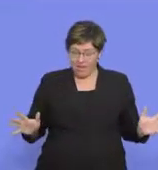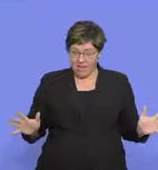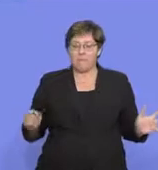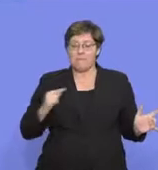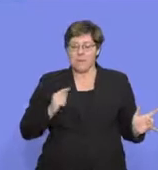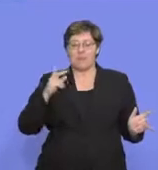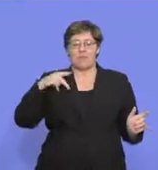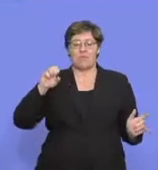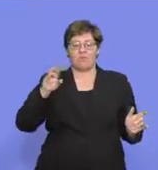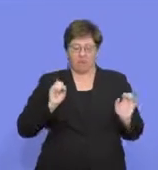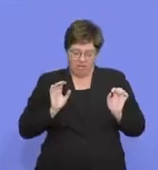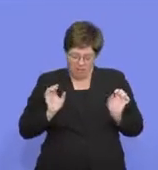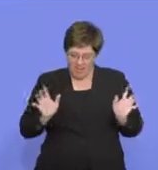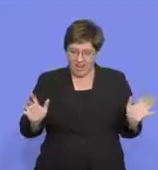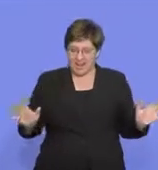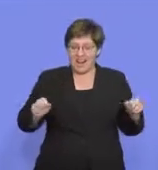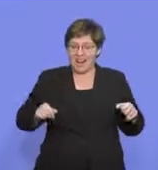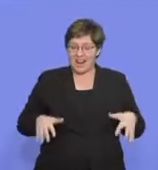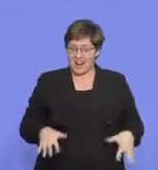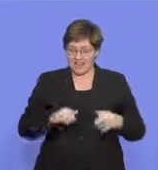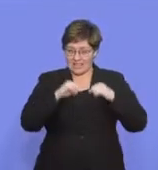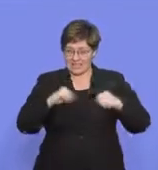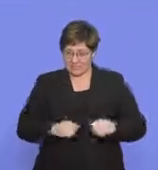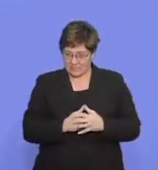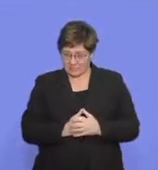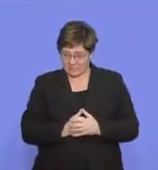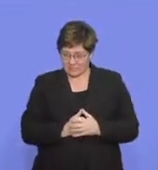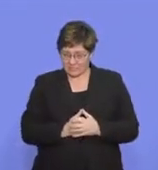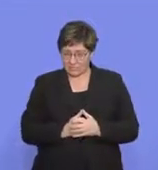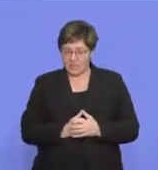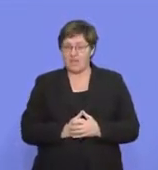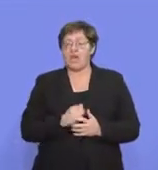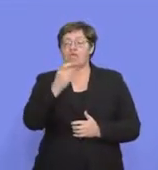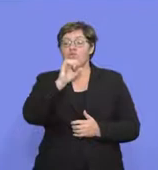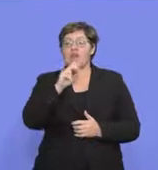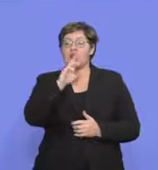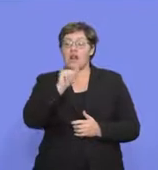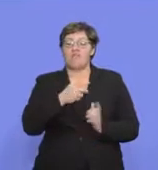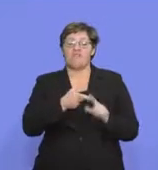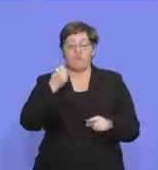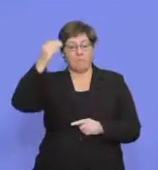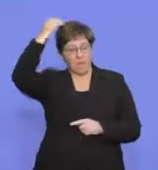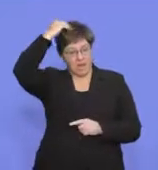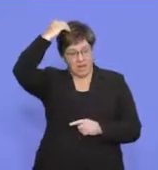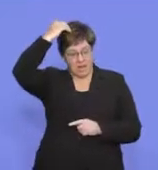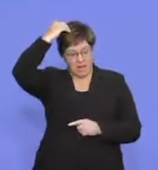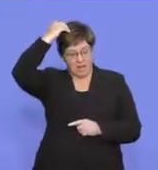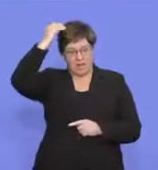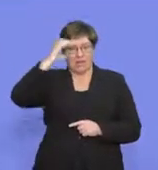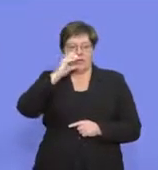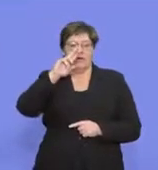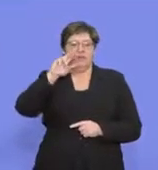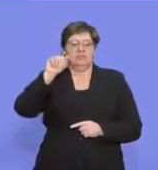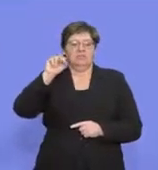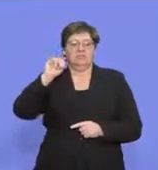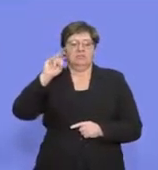peripheral nervous system. Now, the cranial nerves will be here from the brain, the cranium, and the spinal